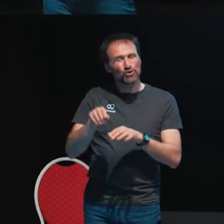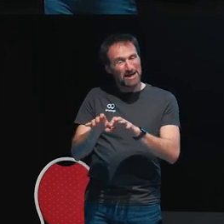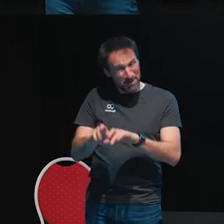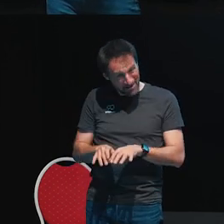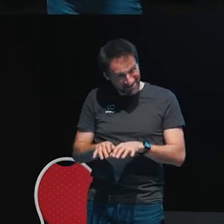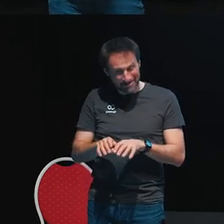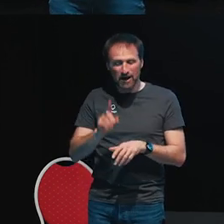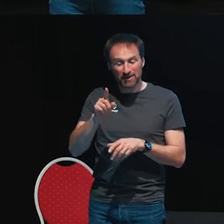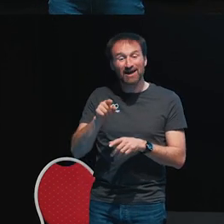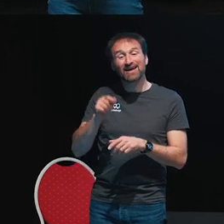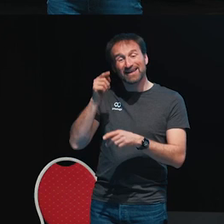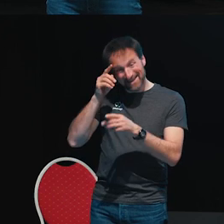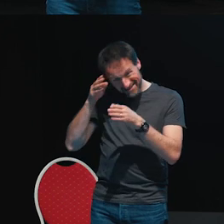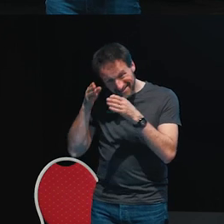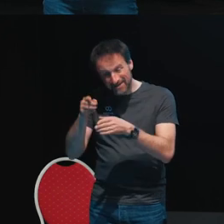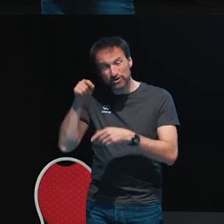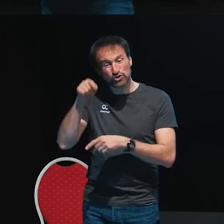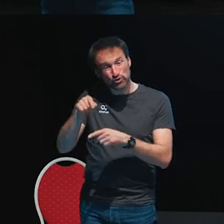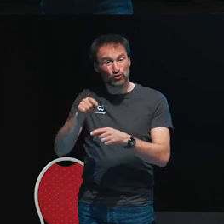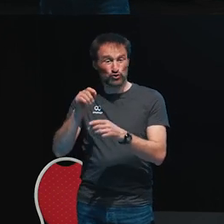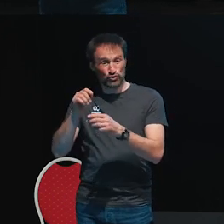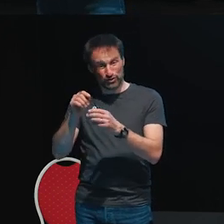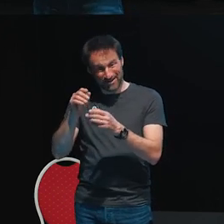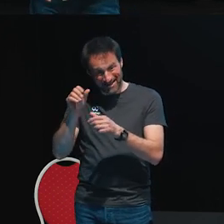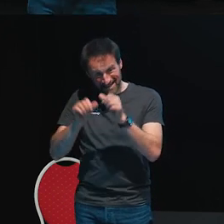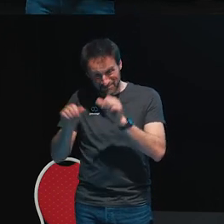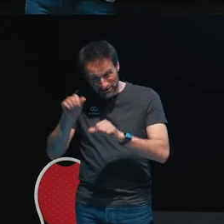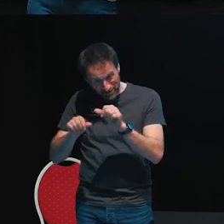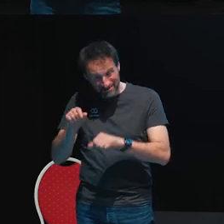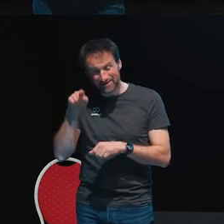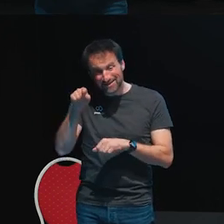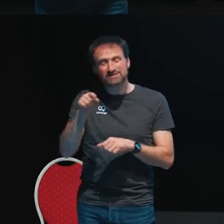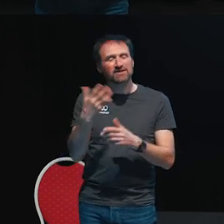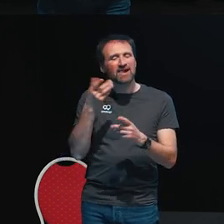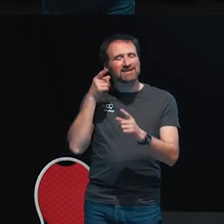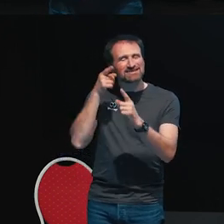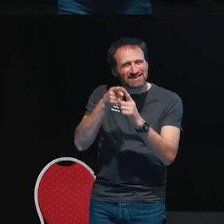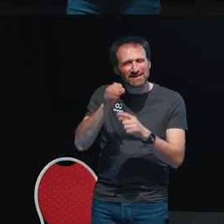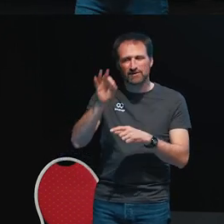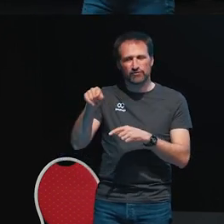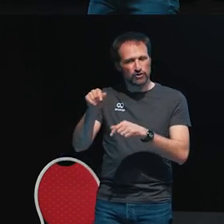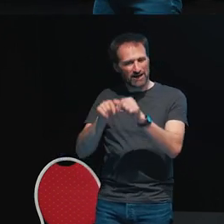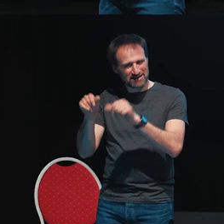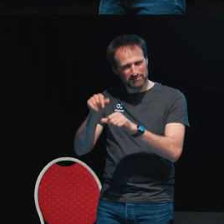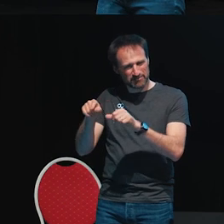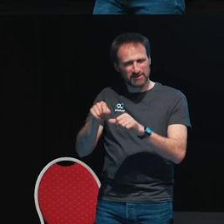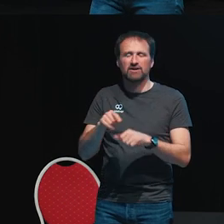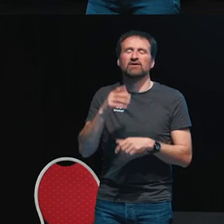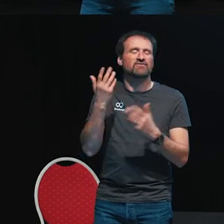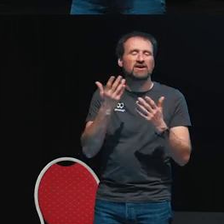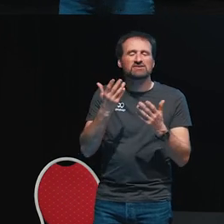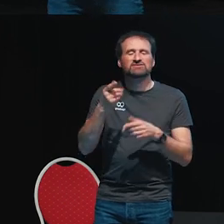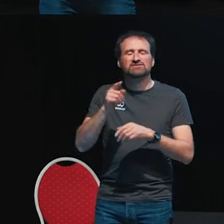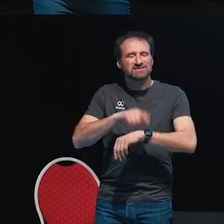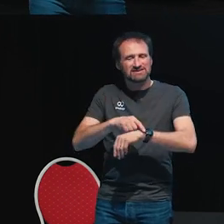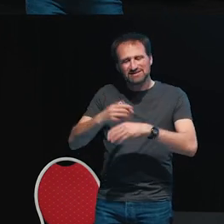in there, you have things like goals for this experimentation, what's the timeline looks like, what's the risk that you already